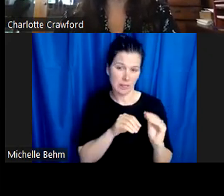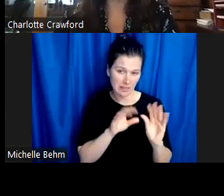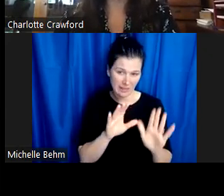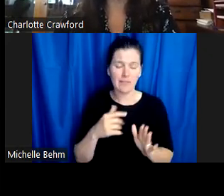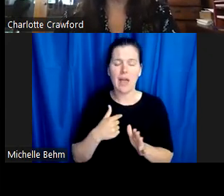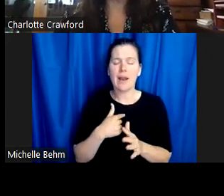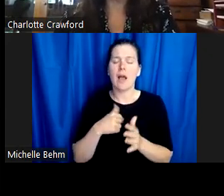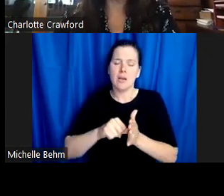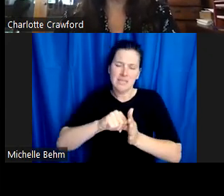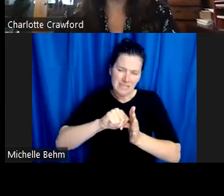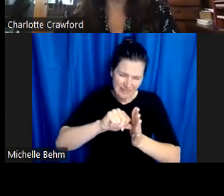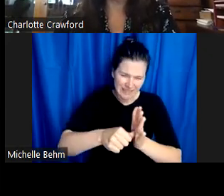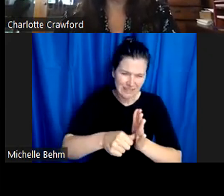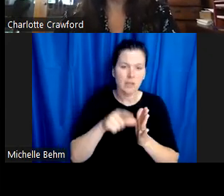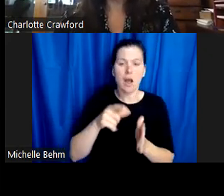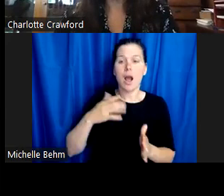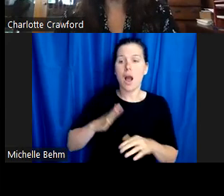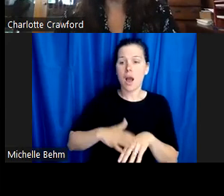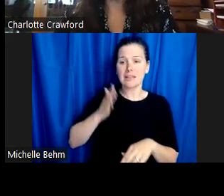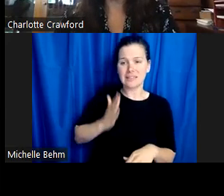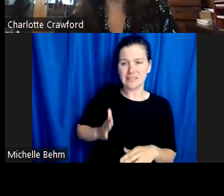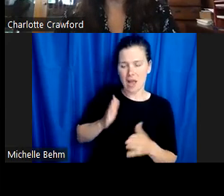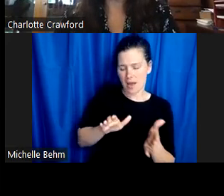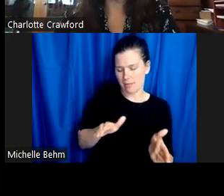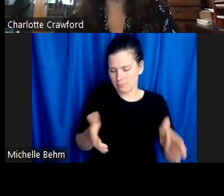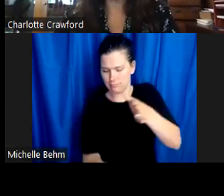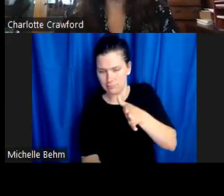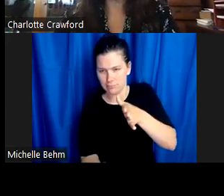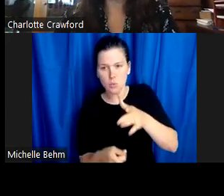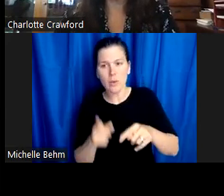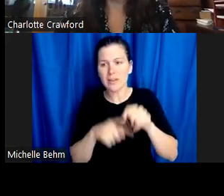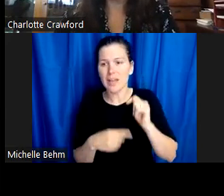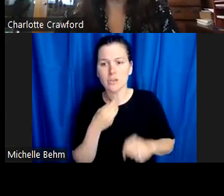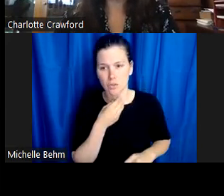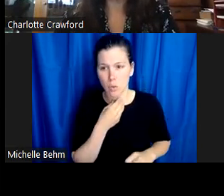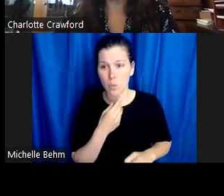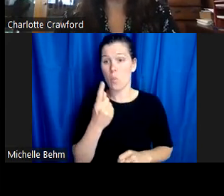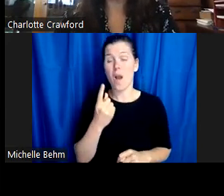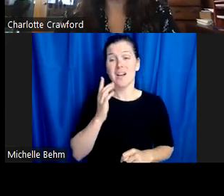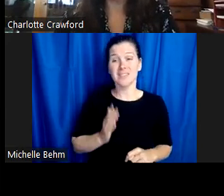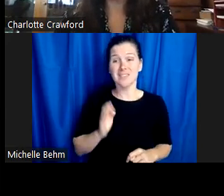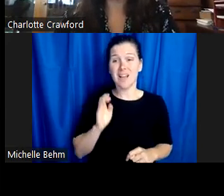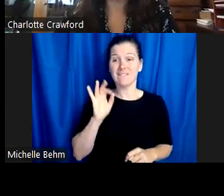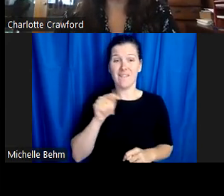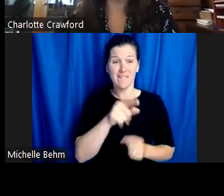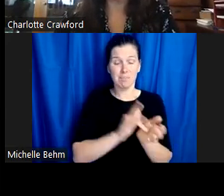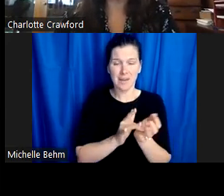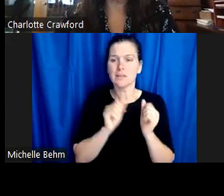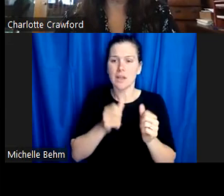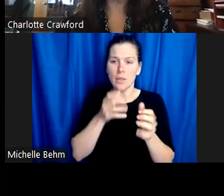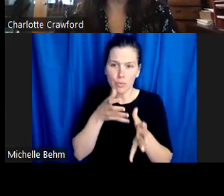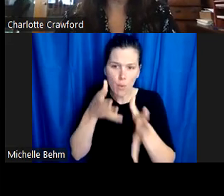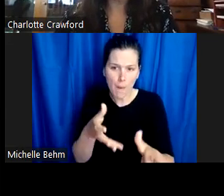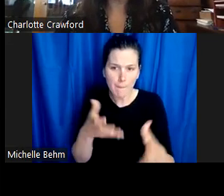the person on their side to prevent them from choking. One of the side effects can be the person throwing up, and we don't want them to do that and